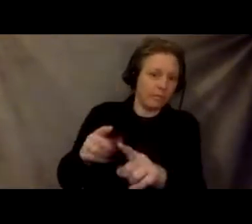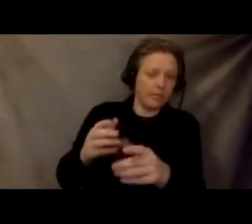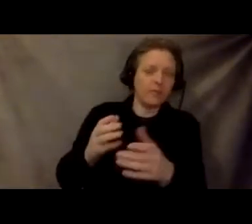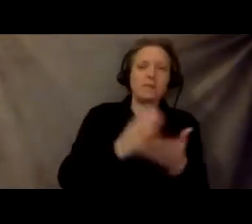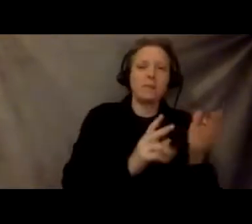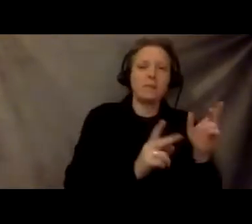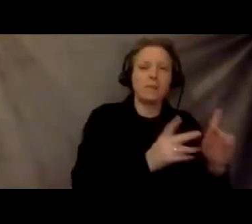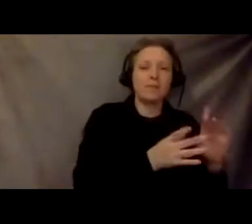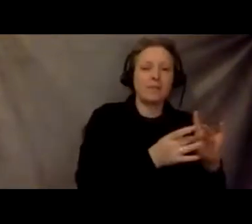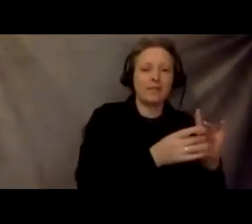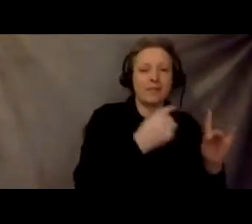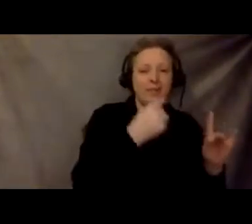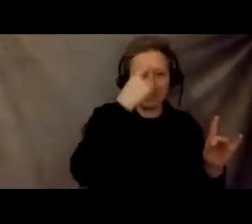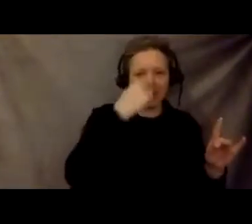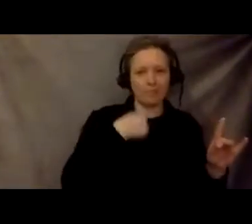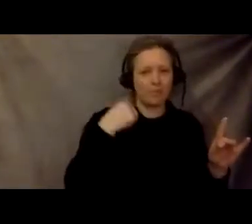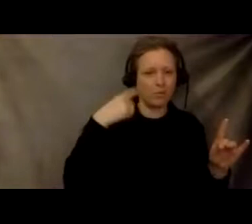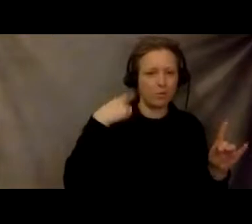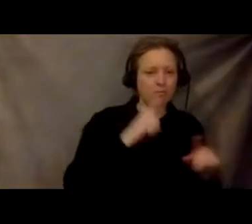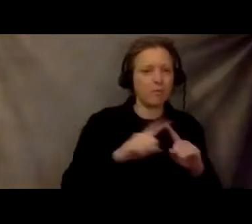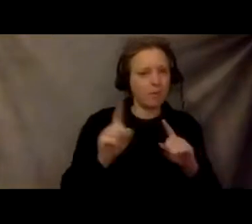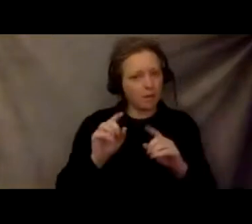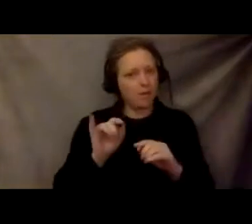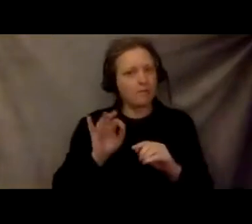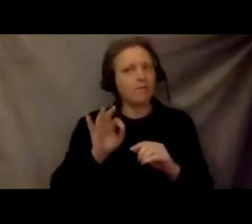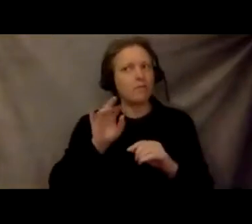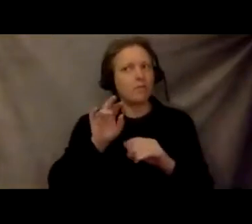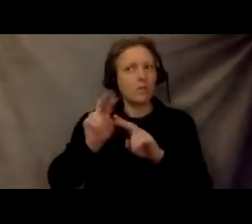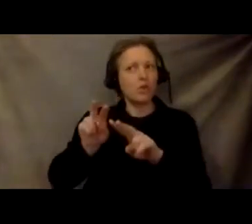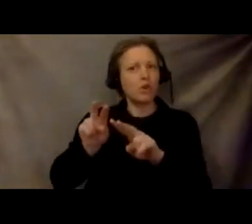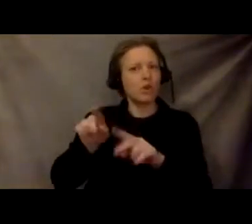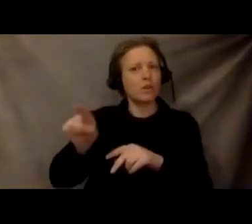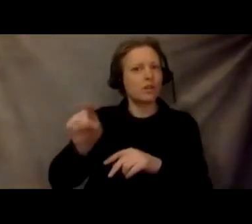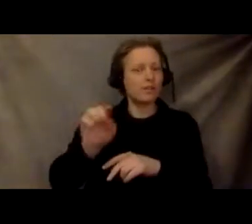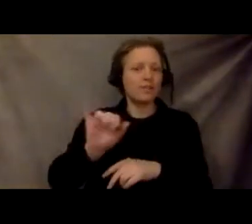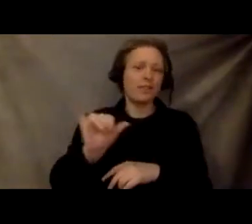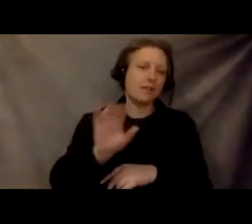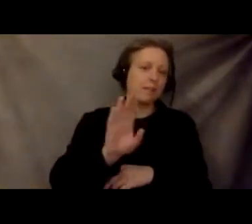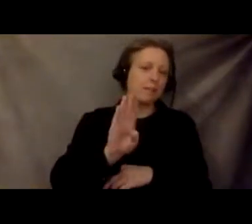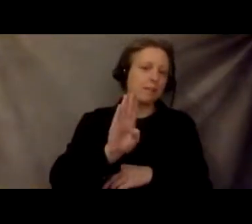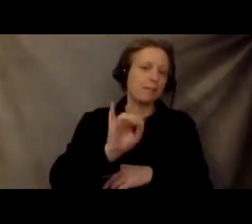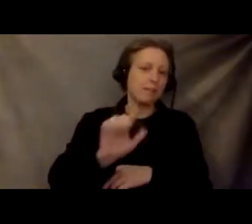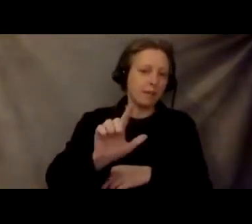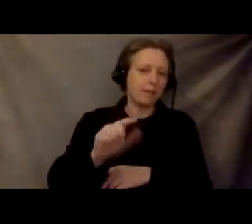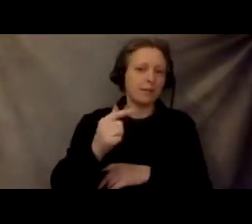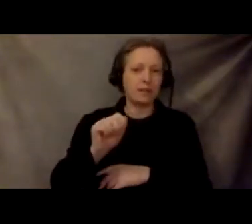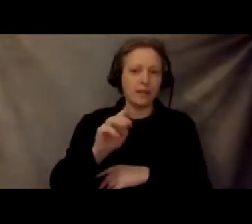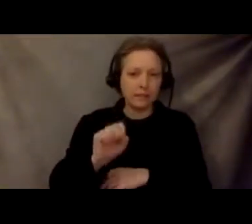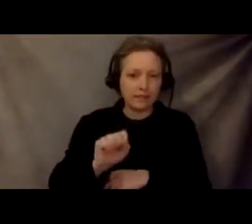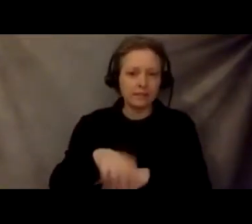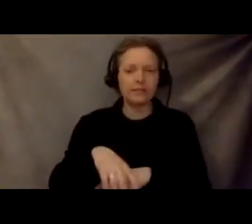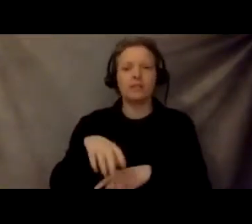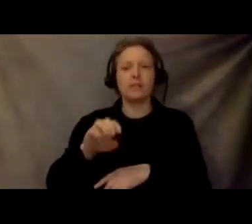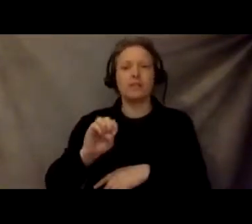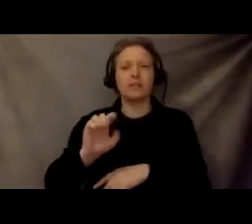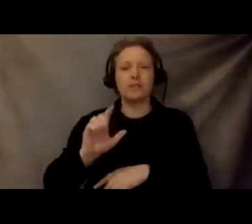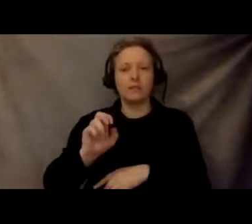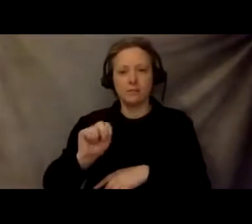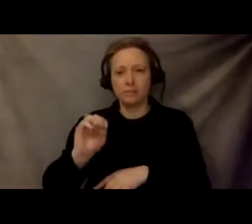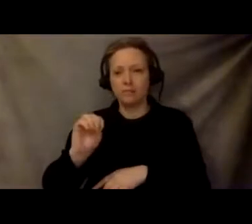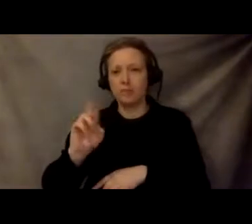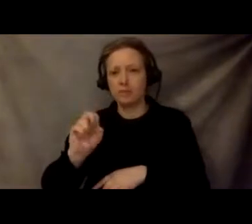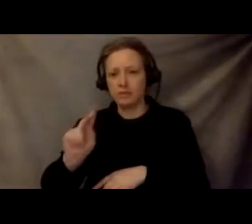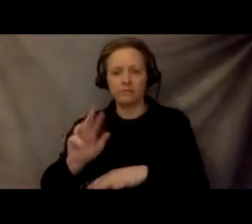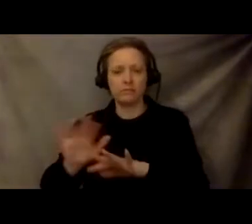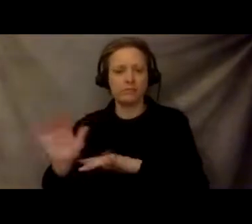Gates and all saying we need some universal income, because what do you do when every job that we have is done by a robot?